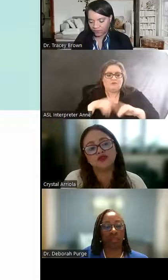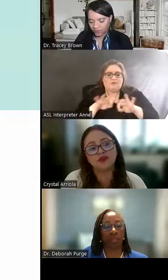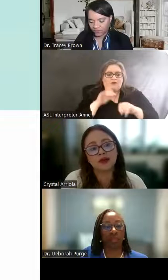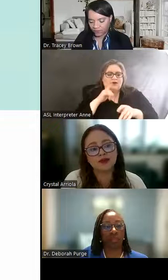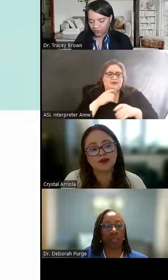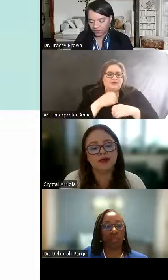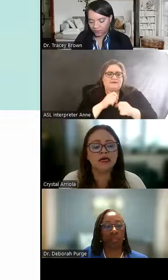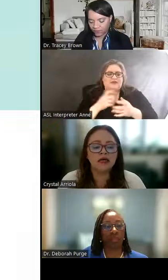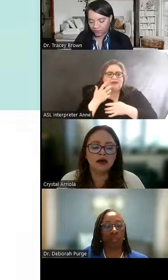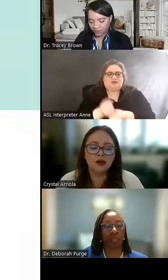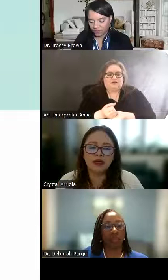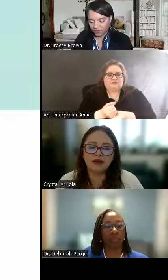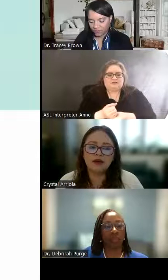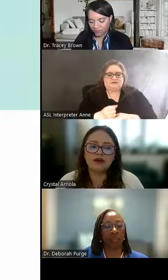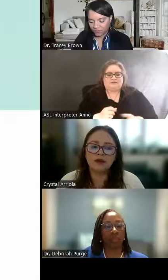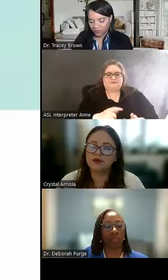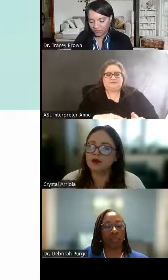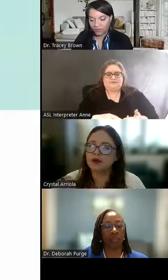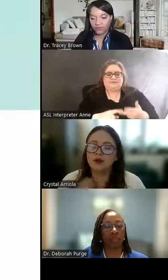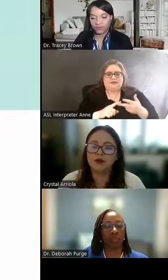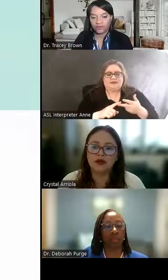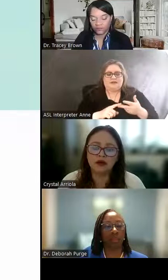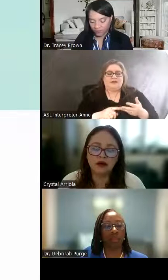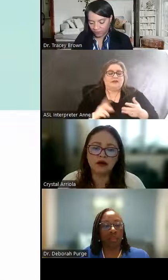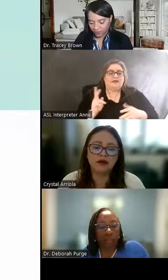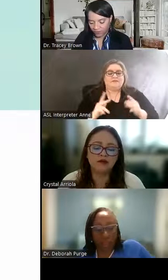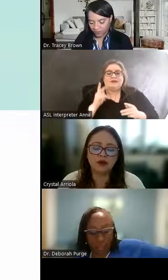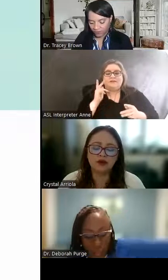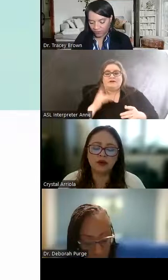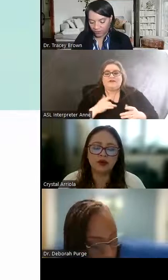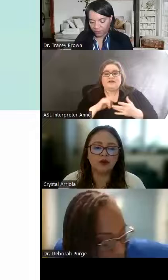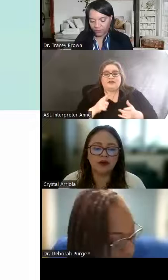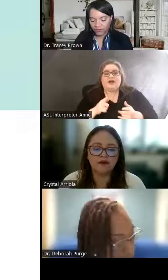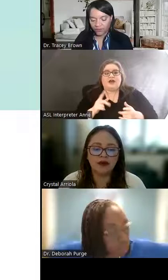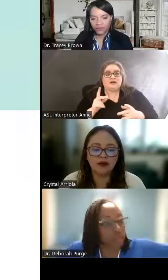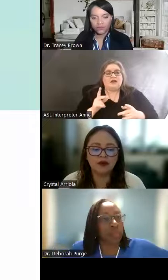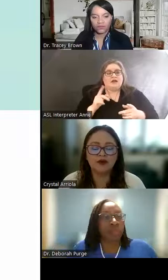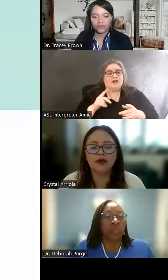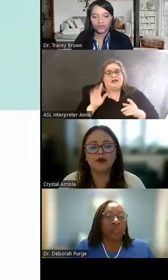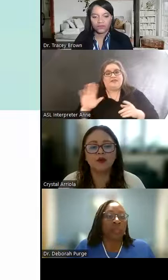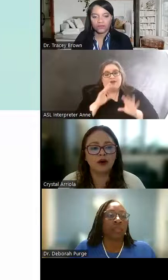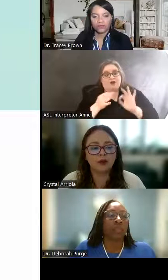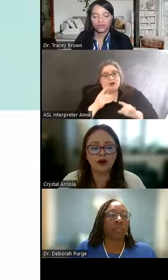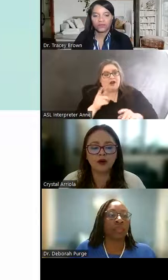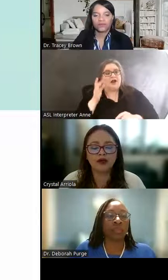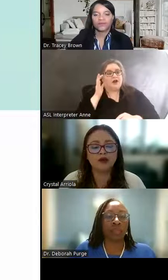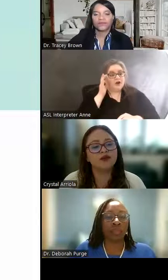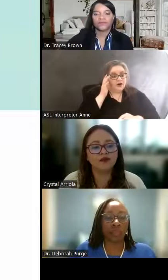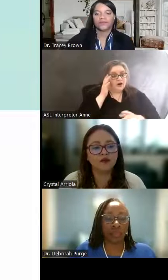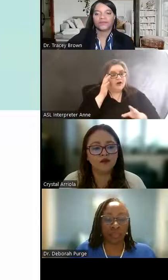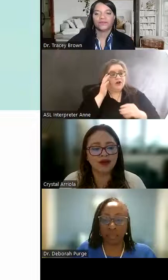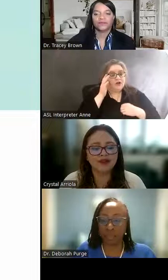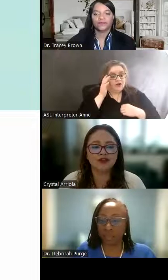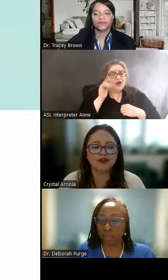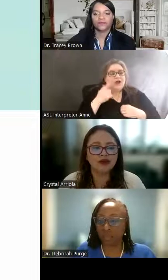that trust. And if people feel like they're being heard, if people feel like they're being valued, right, we are empowering them to